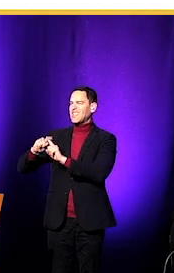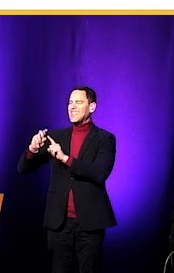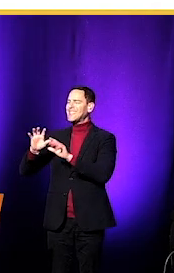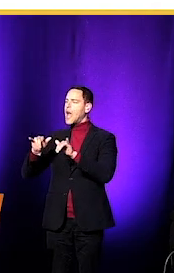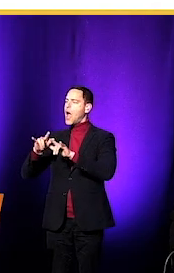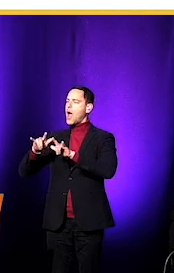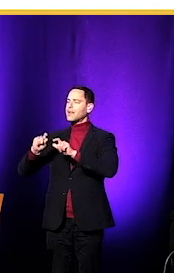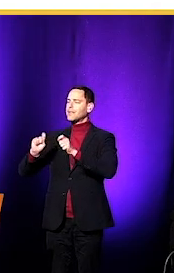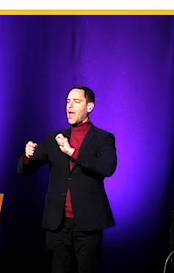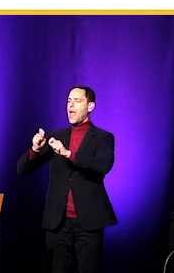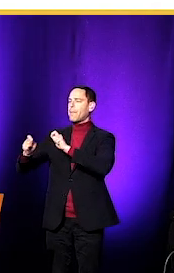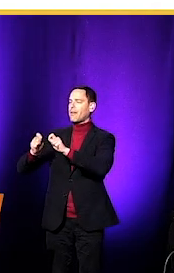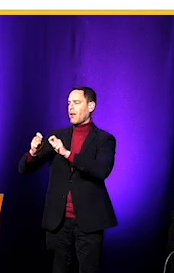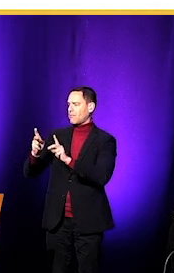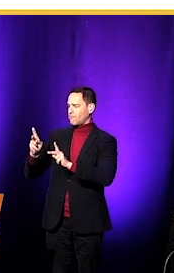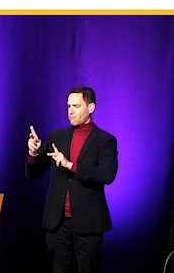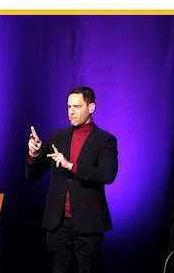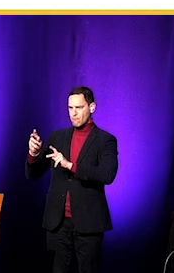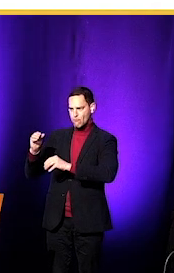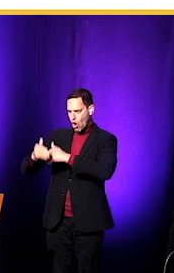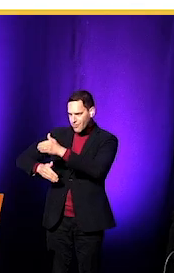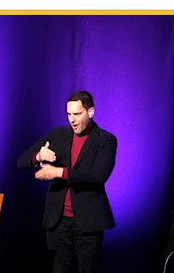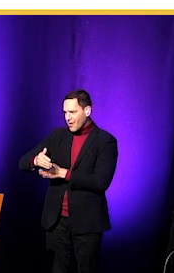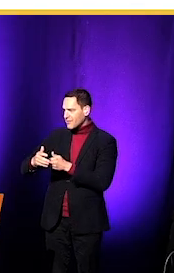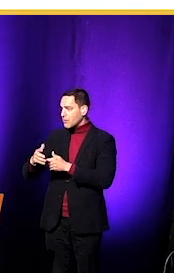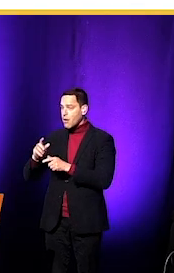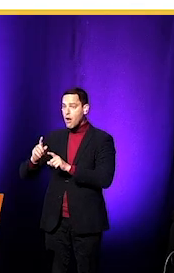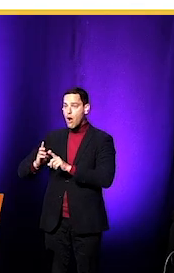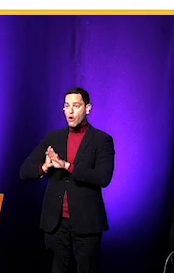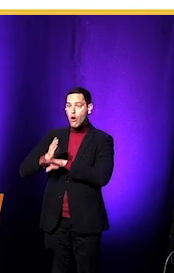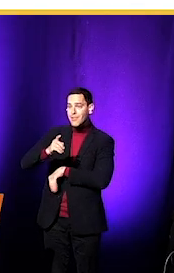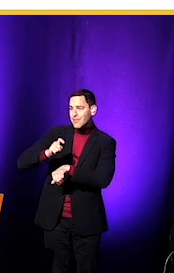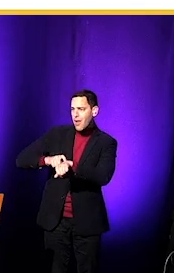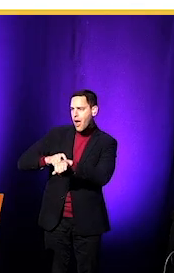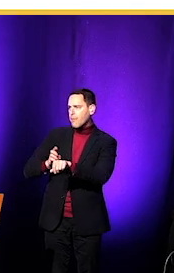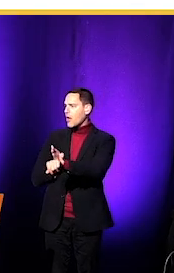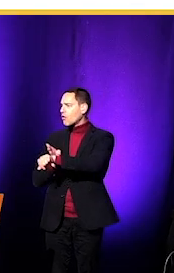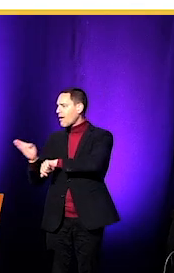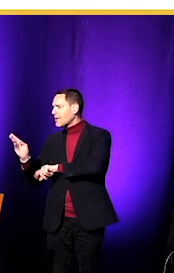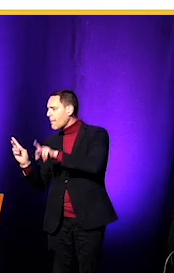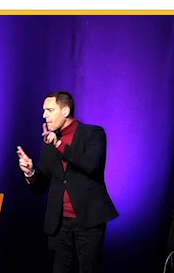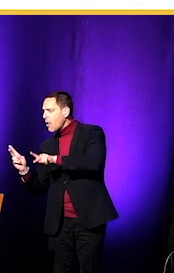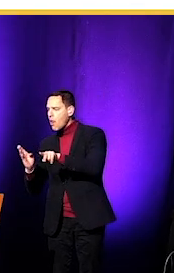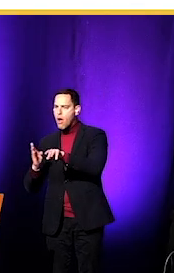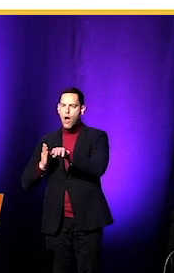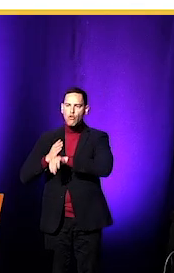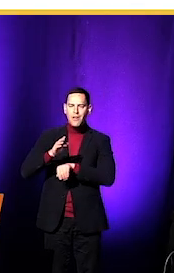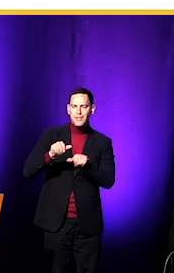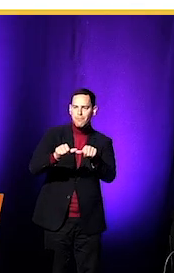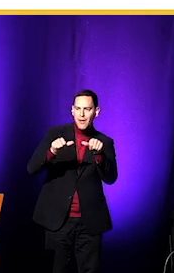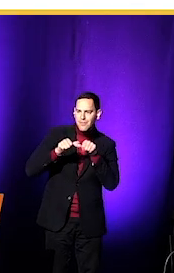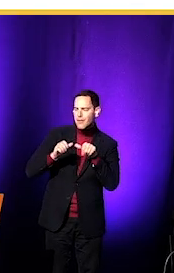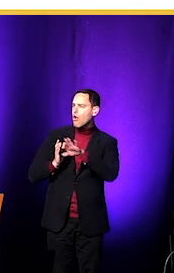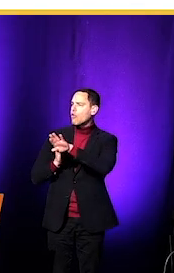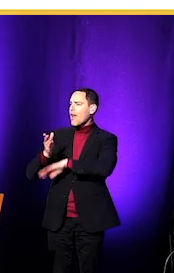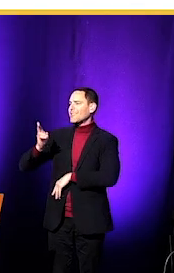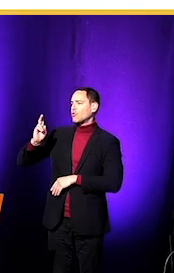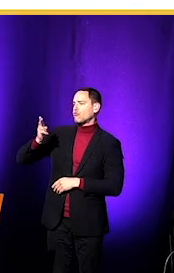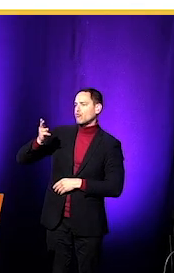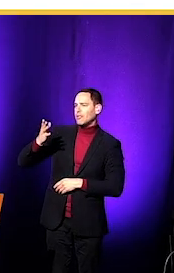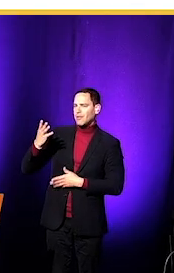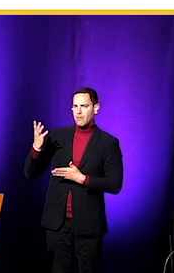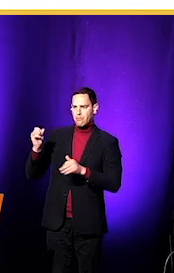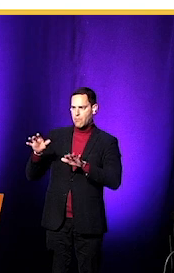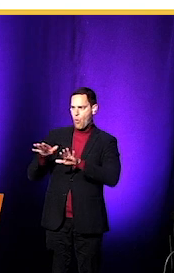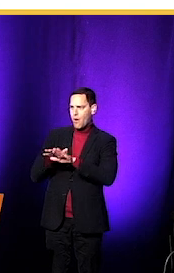people, tools, and practices across time, space, and history, capturing both horizontal and vertical forms of